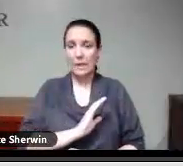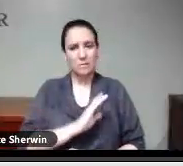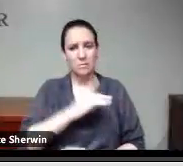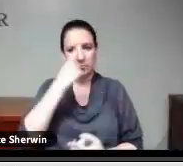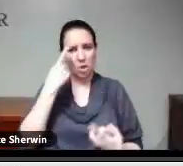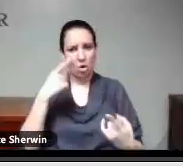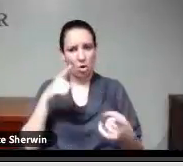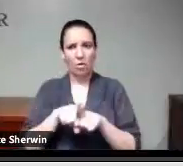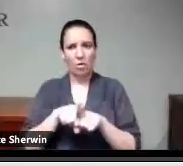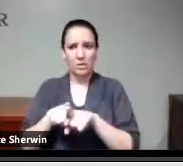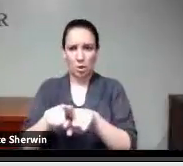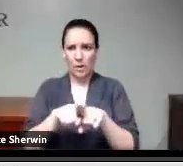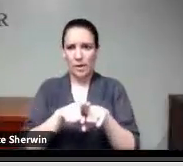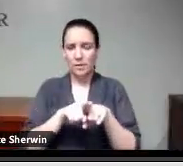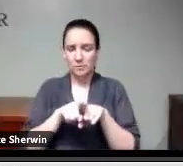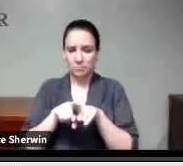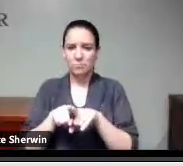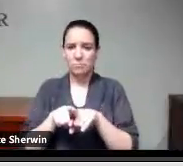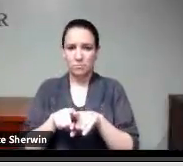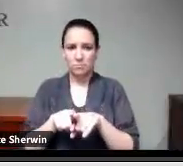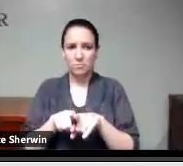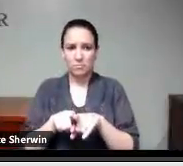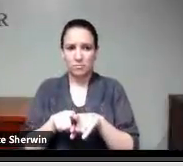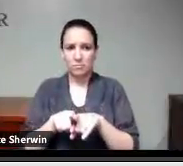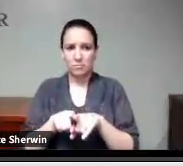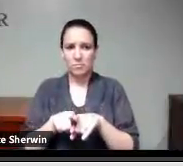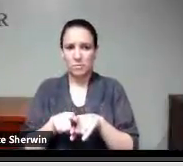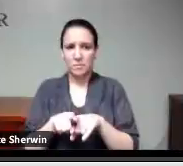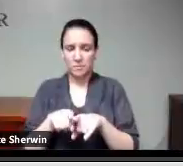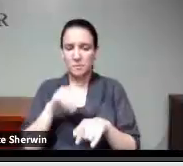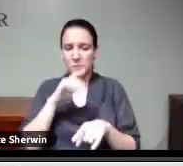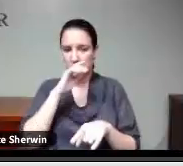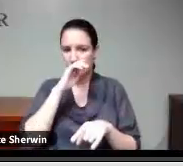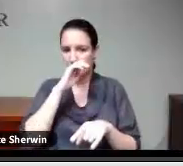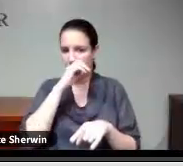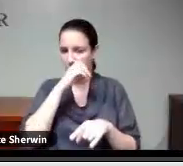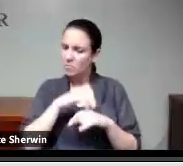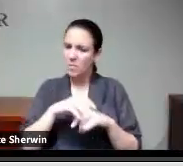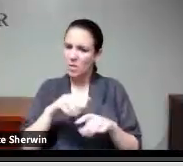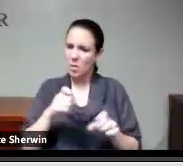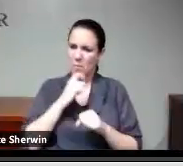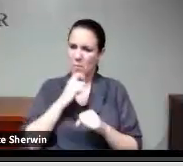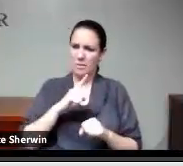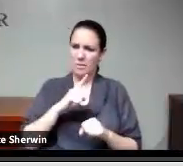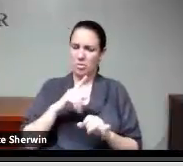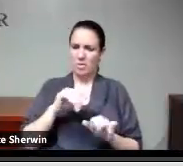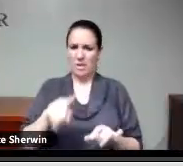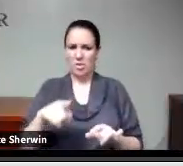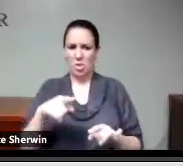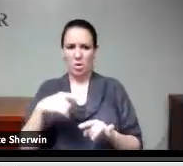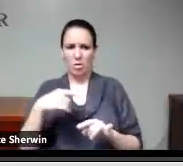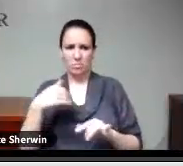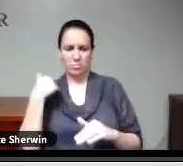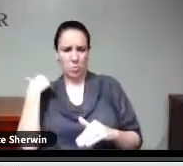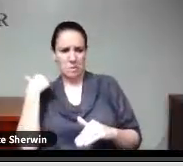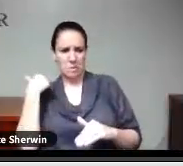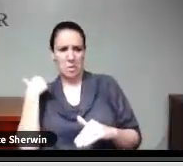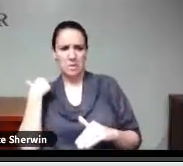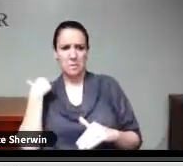to evaluate recruitment and retention efforts and hold yourself accountable for numerical